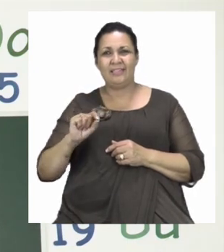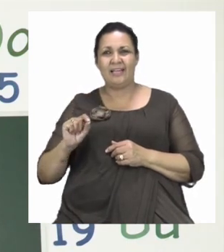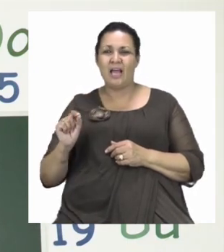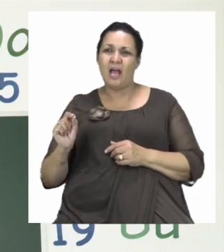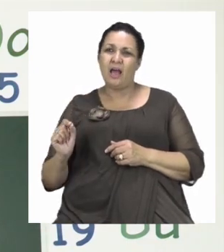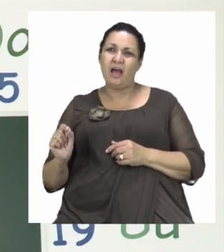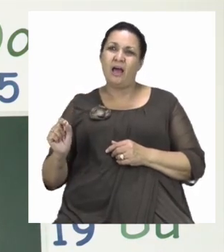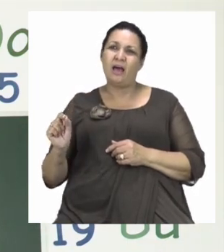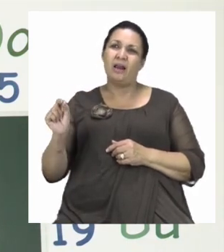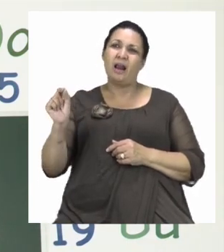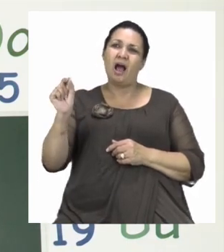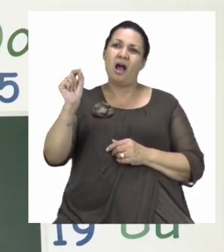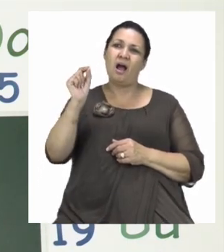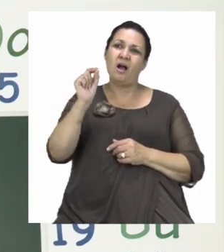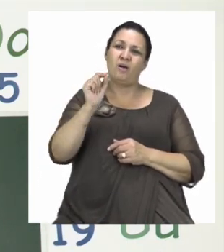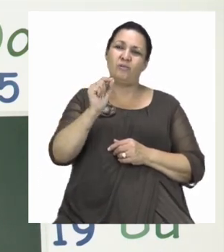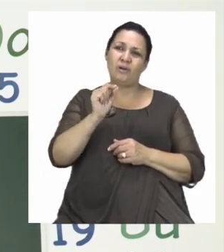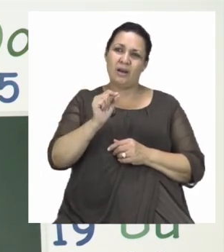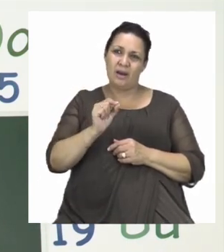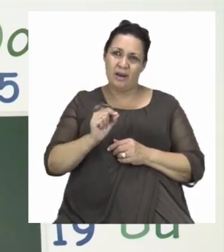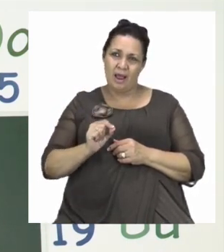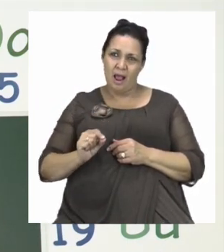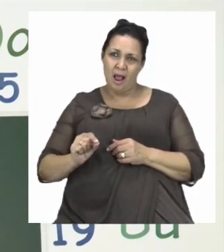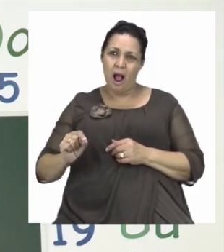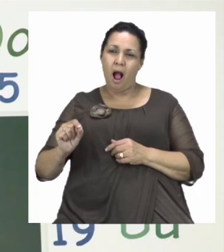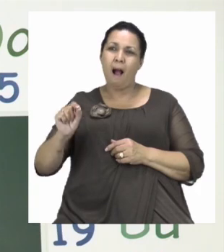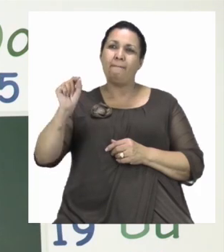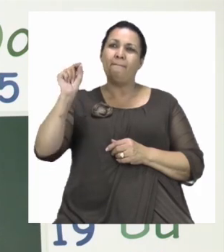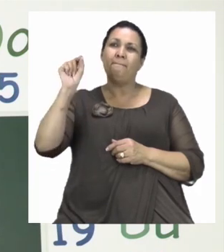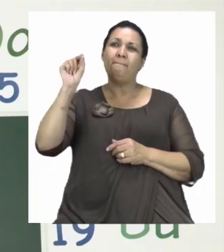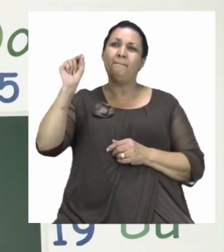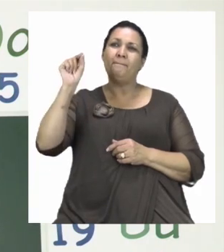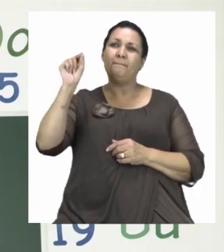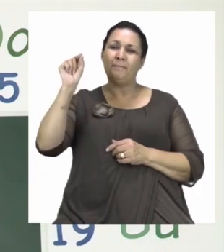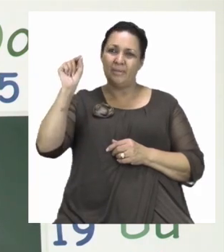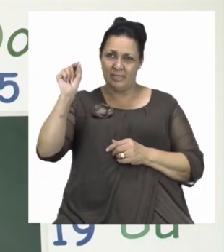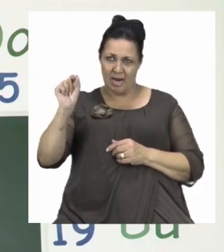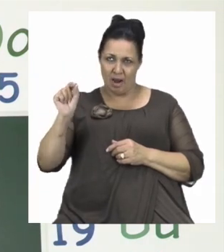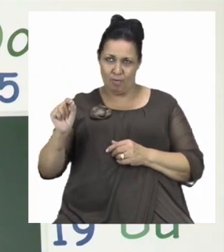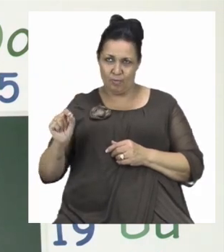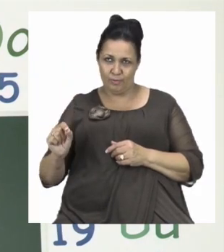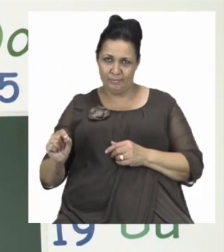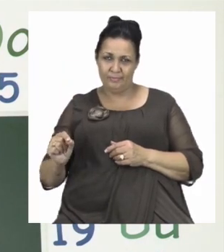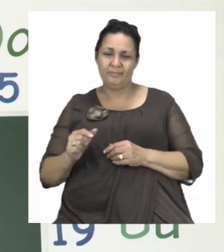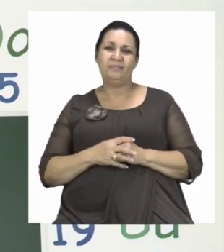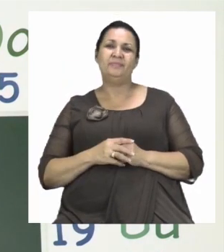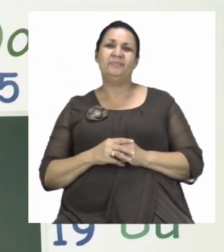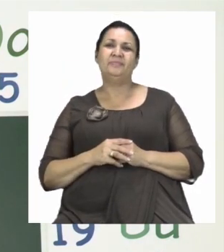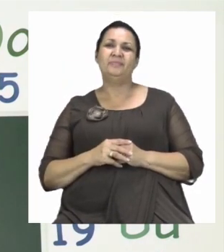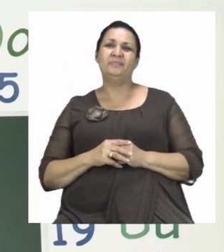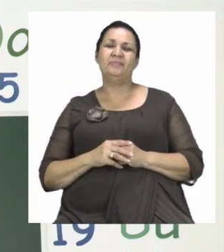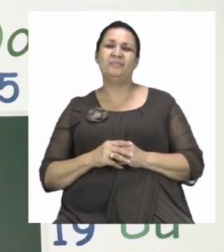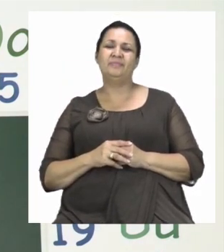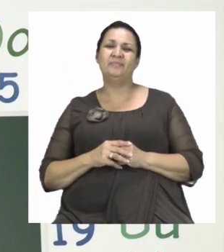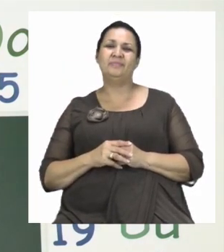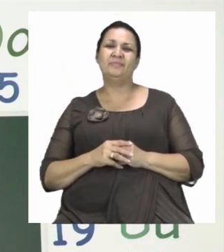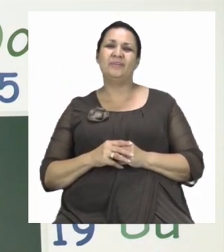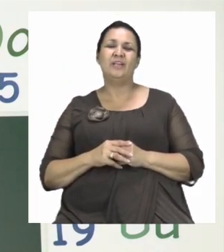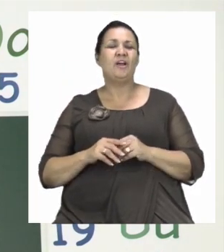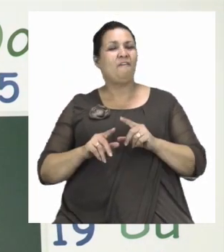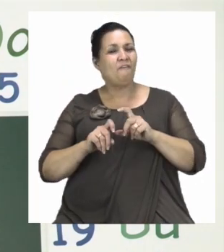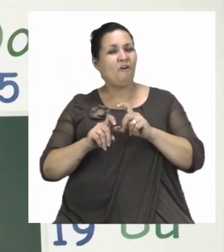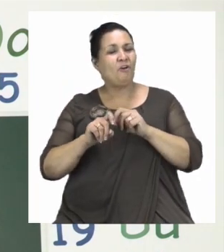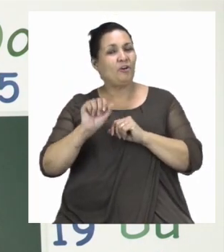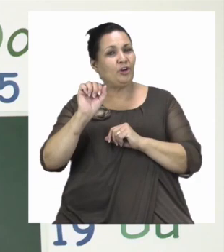round, up and down. I want you to also be following in your books and make sure